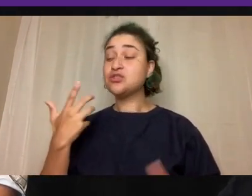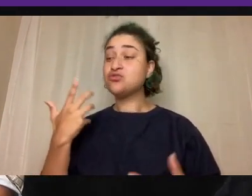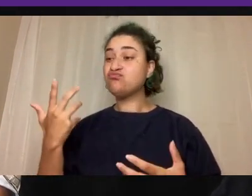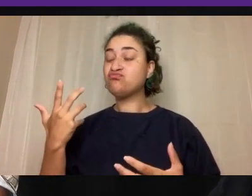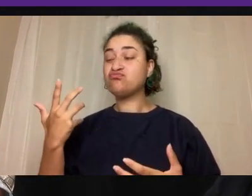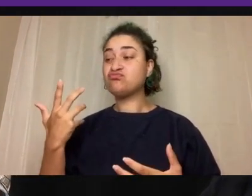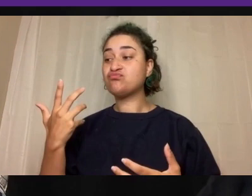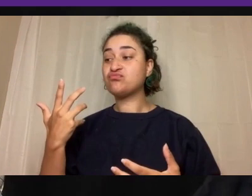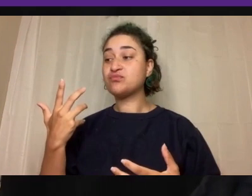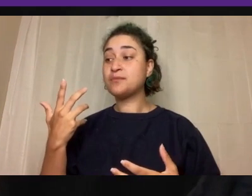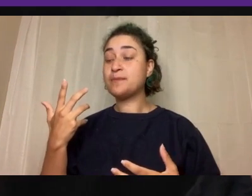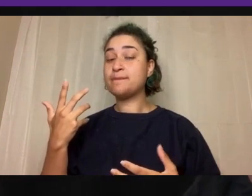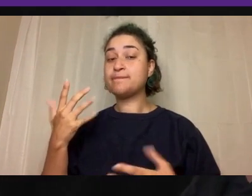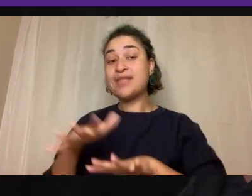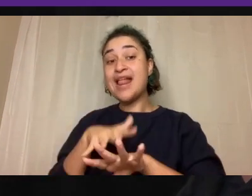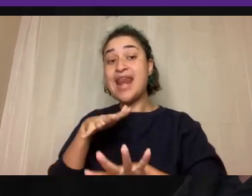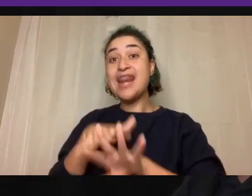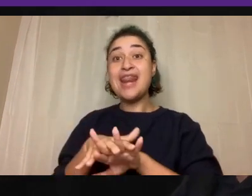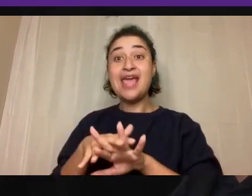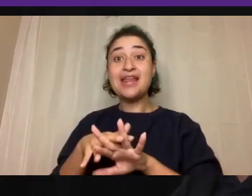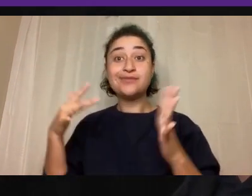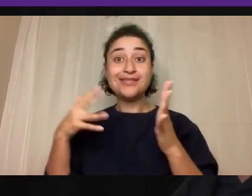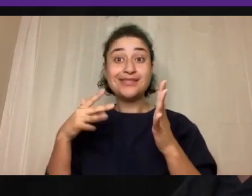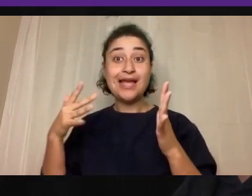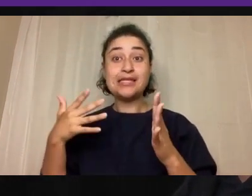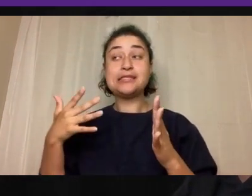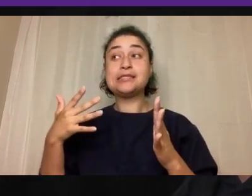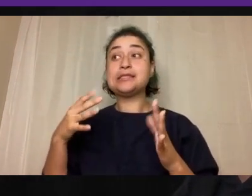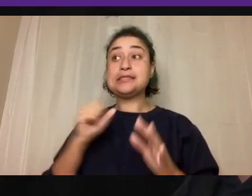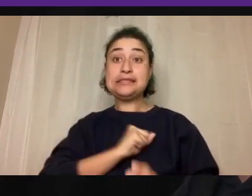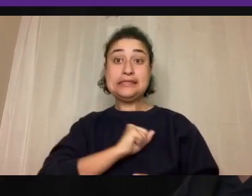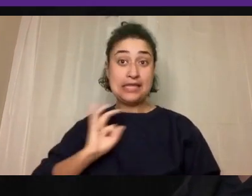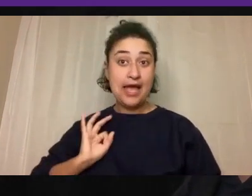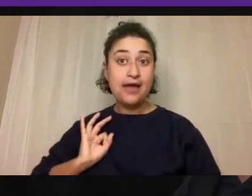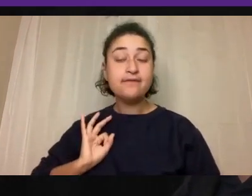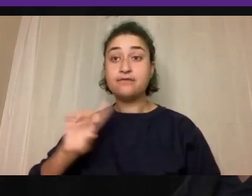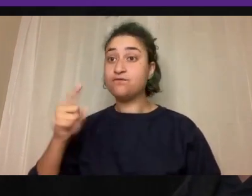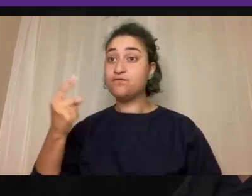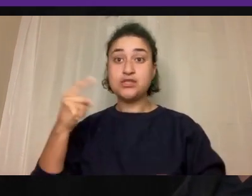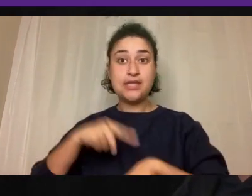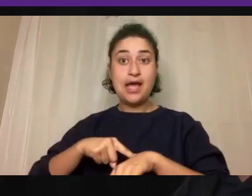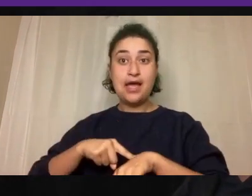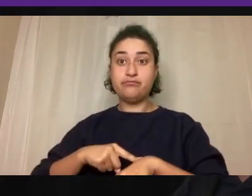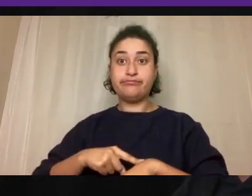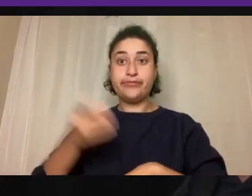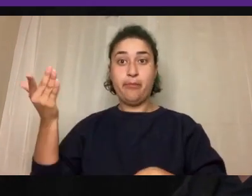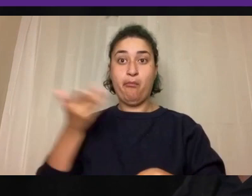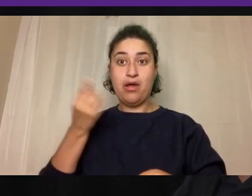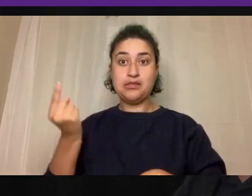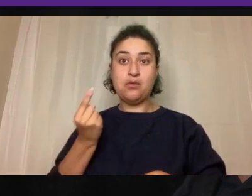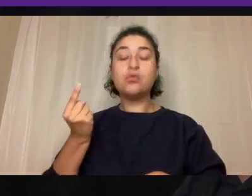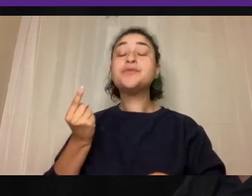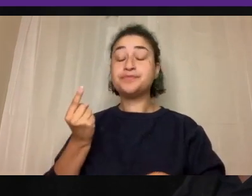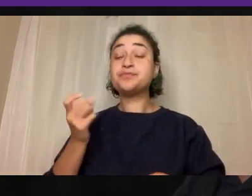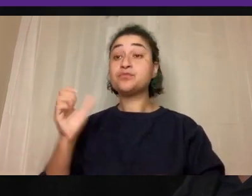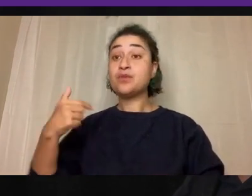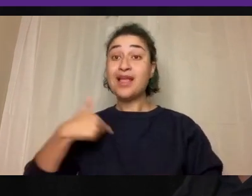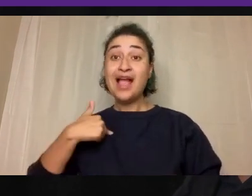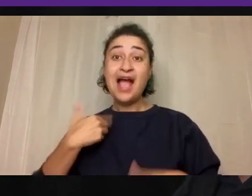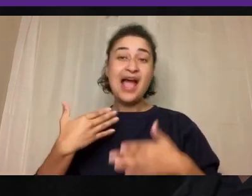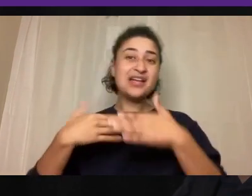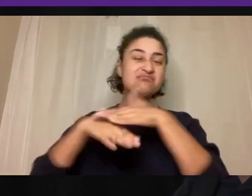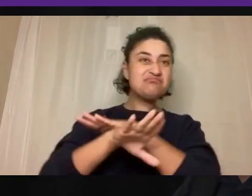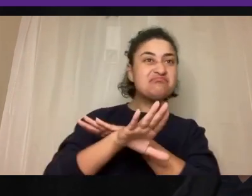Native Studies hired faculty, a tenure track faculty member. And so I had come in and tried